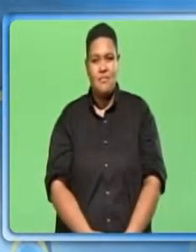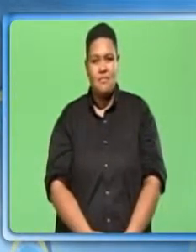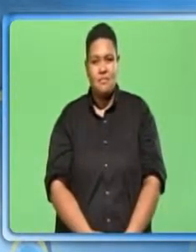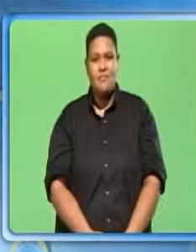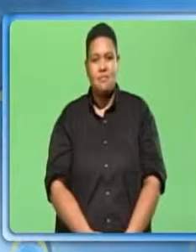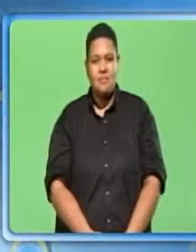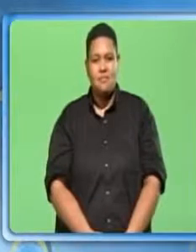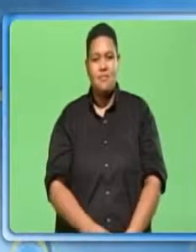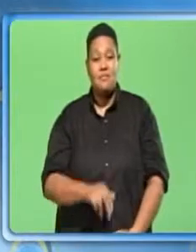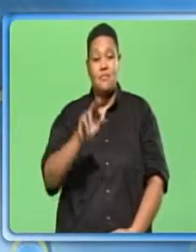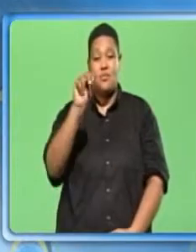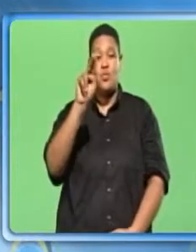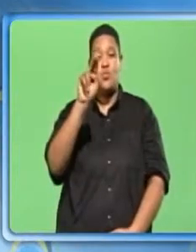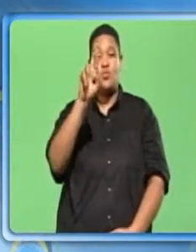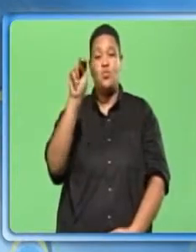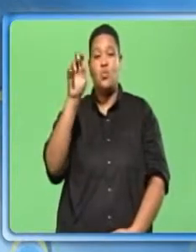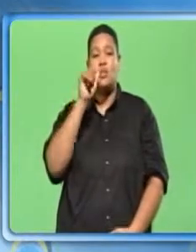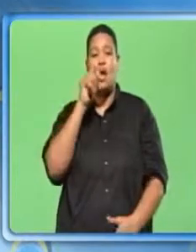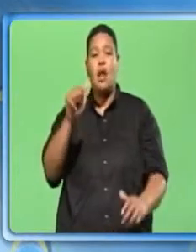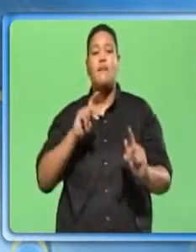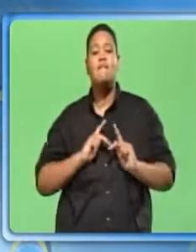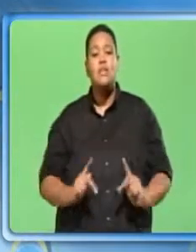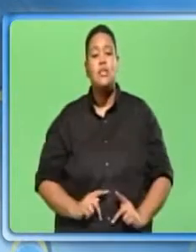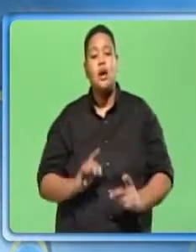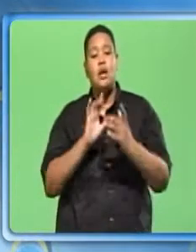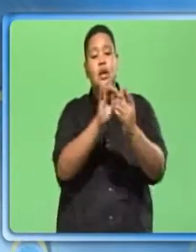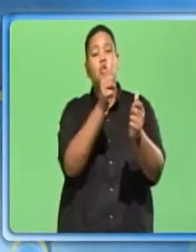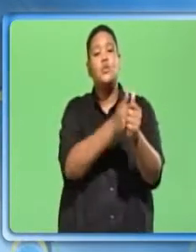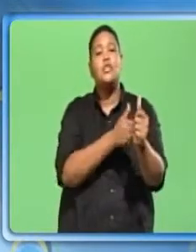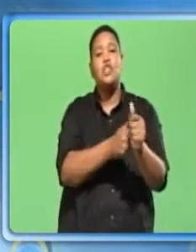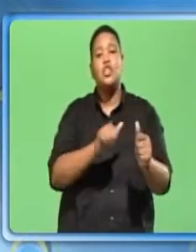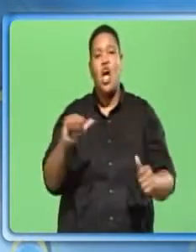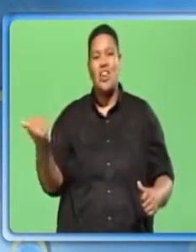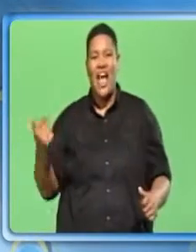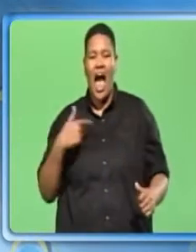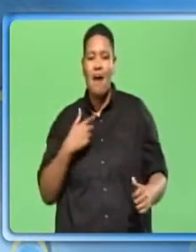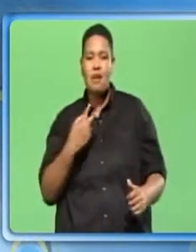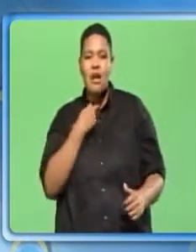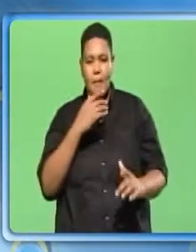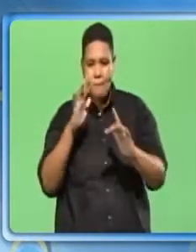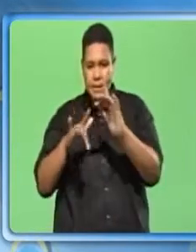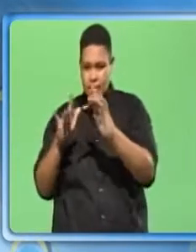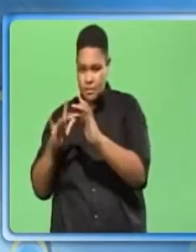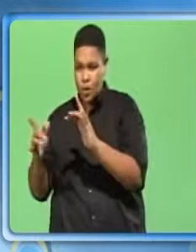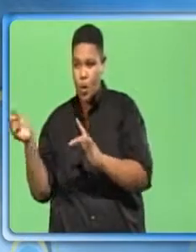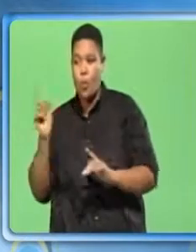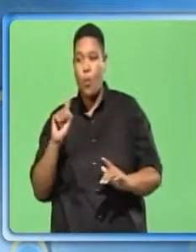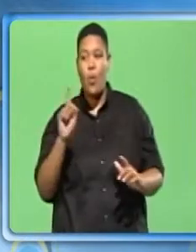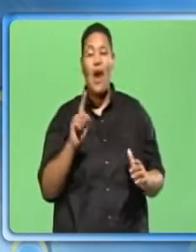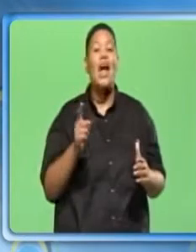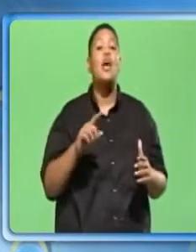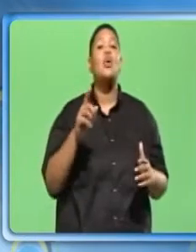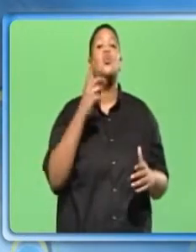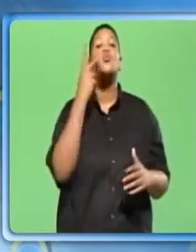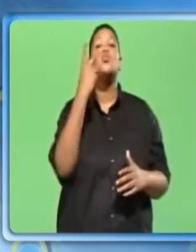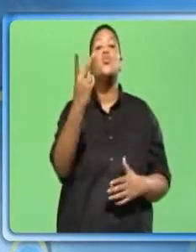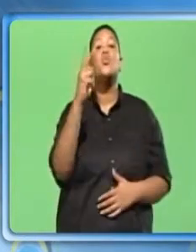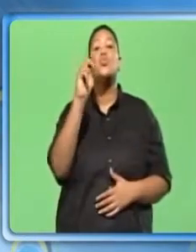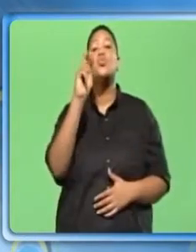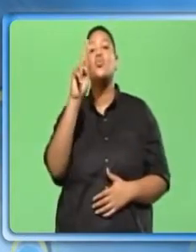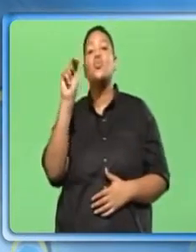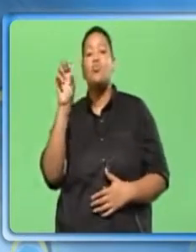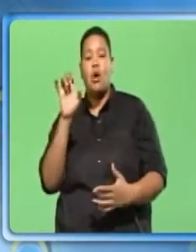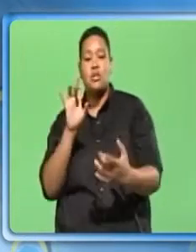Neurons are not physically connected to each other. There is a gap where the ends of 2 neurons